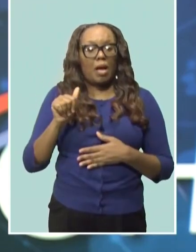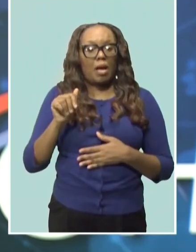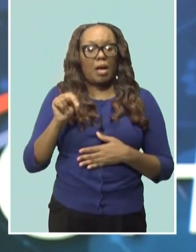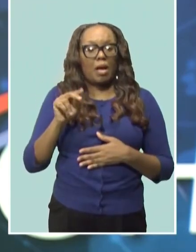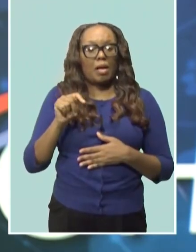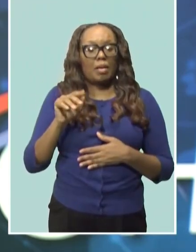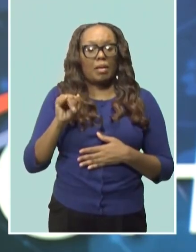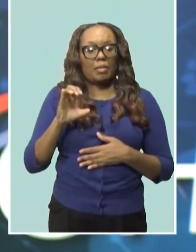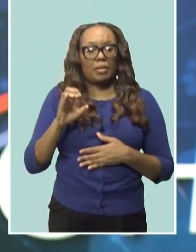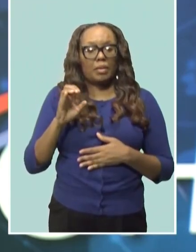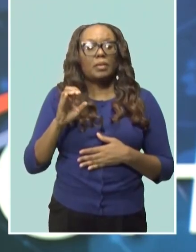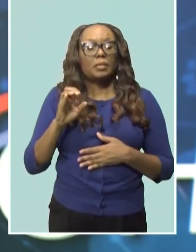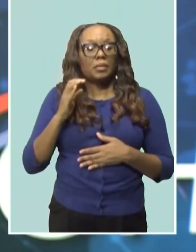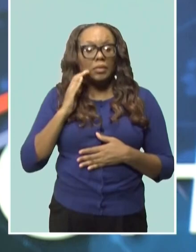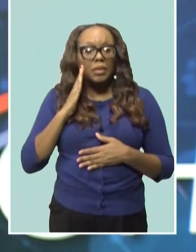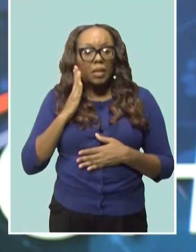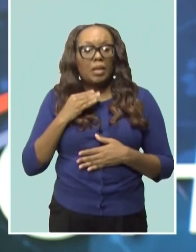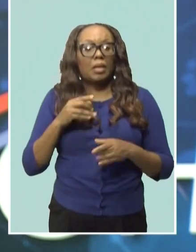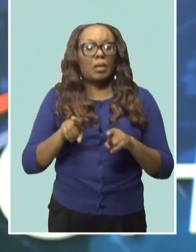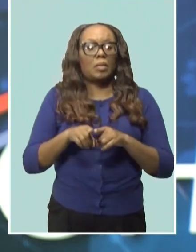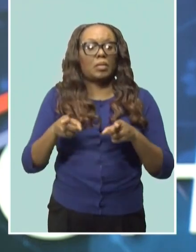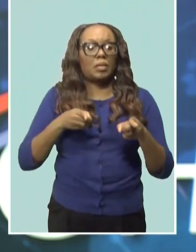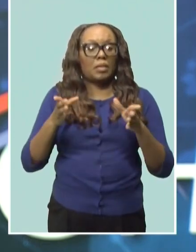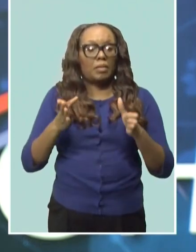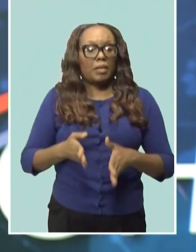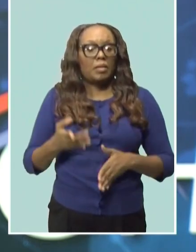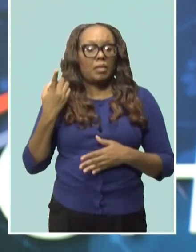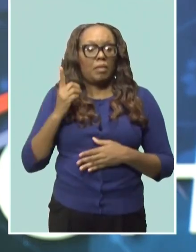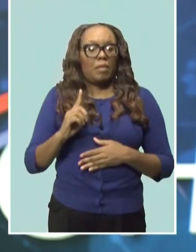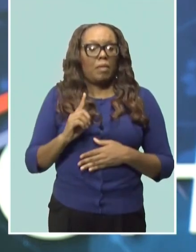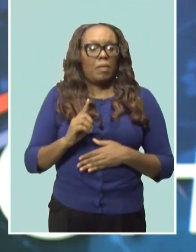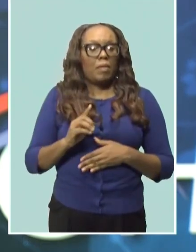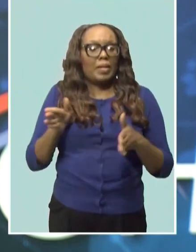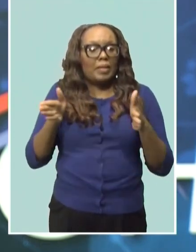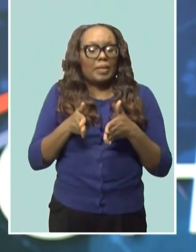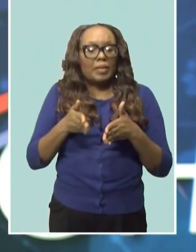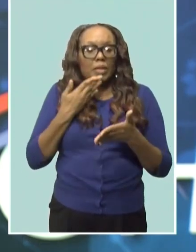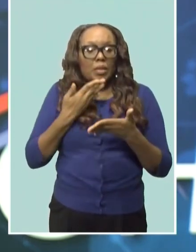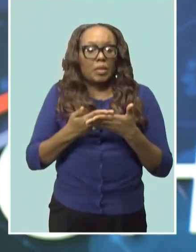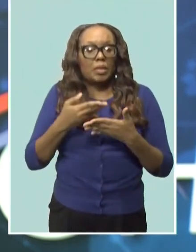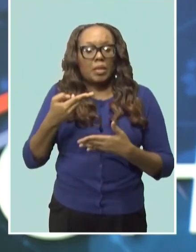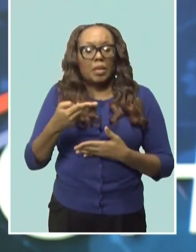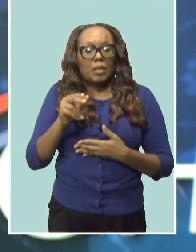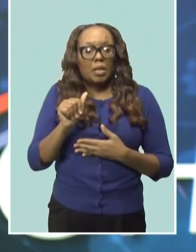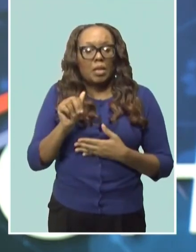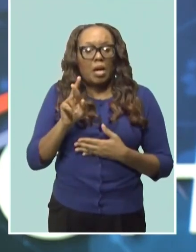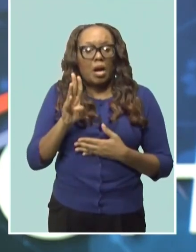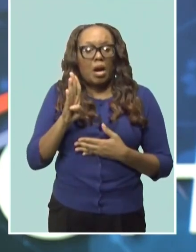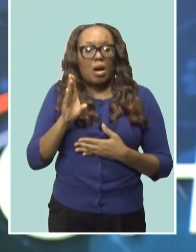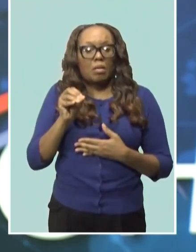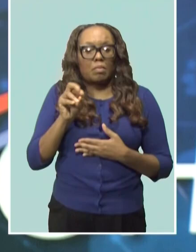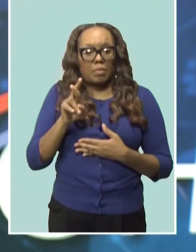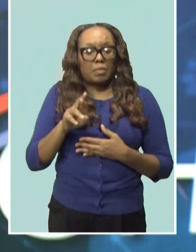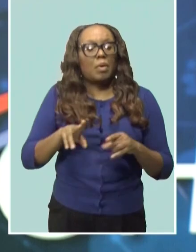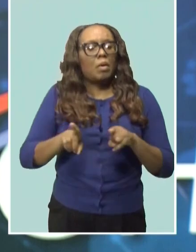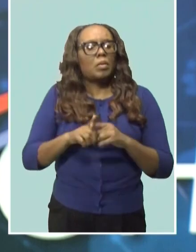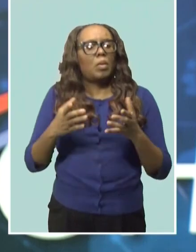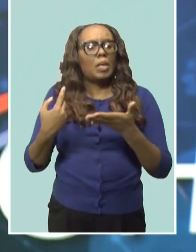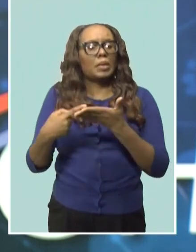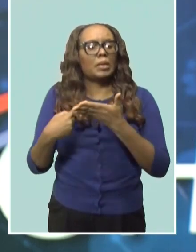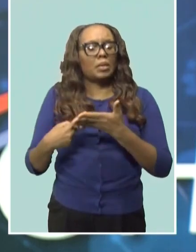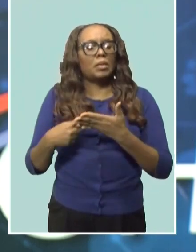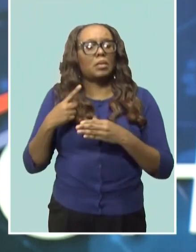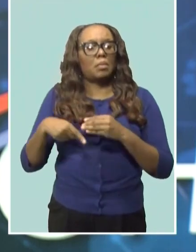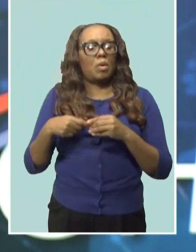Little Good Harbor at Sherman's St. Lucie. Attention to members' matters and the upcoming winter season are also among his